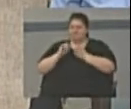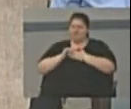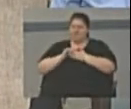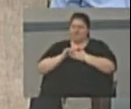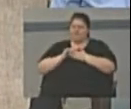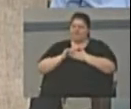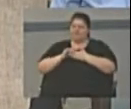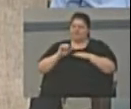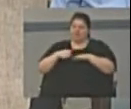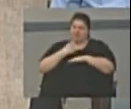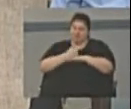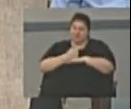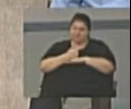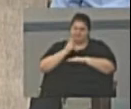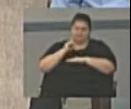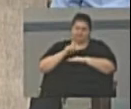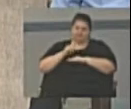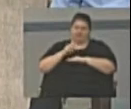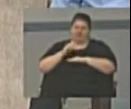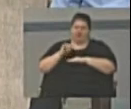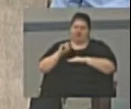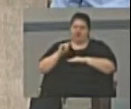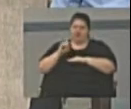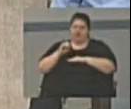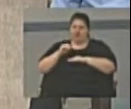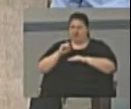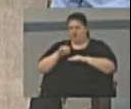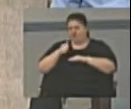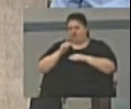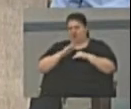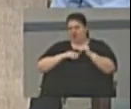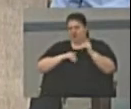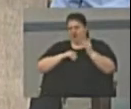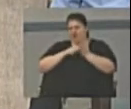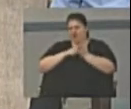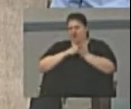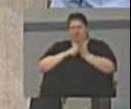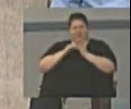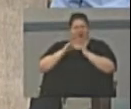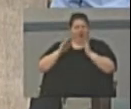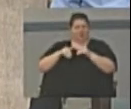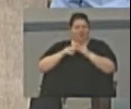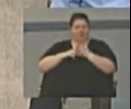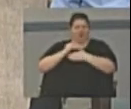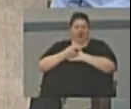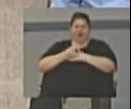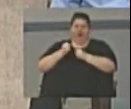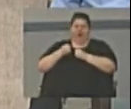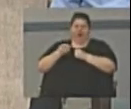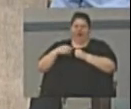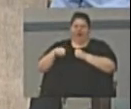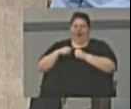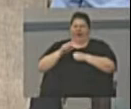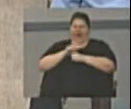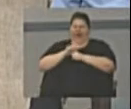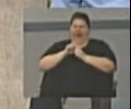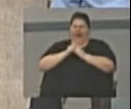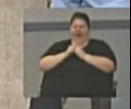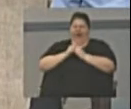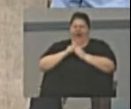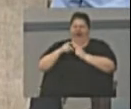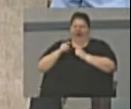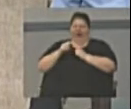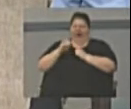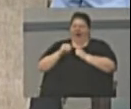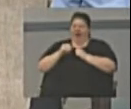arrangements for items other than just affordable housing projects. And so we've been working with the county closely over the